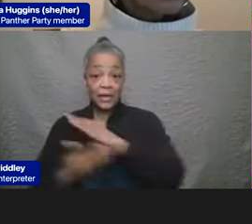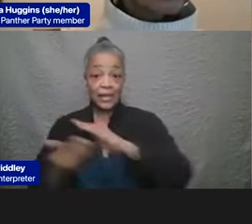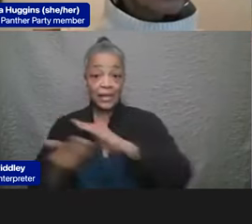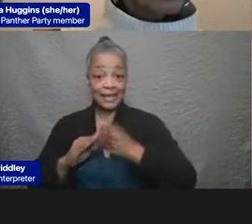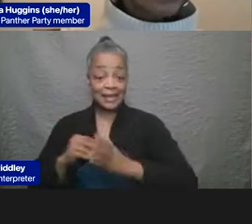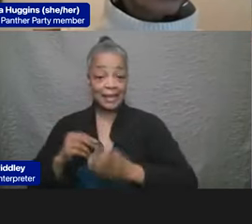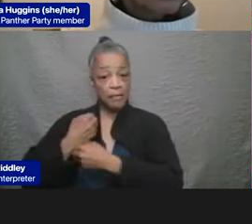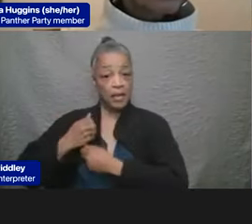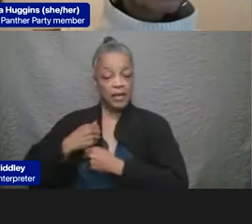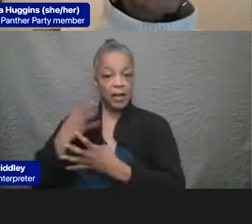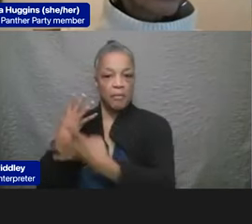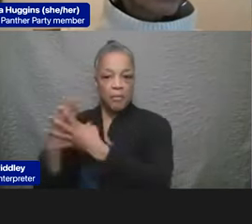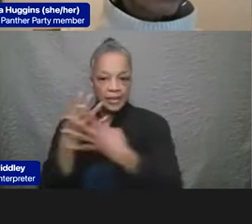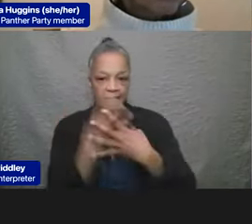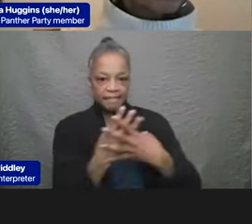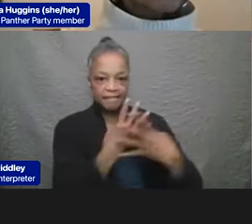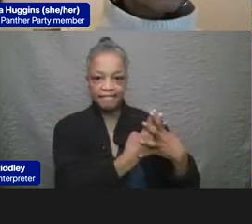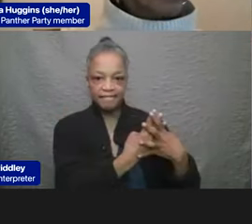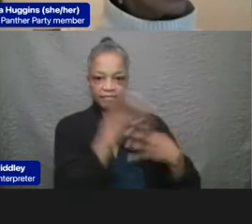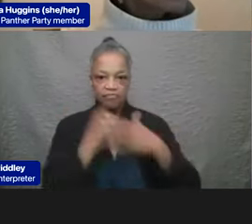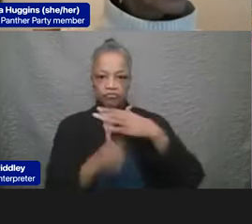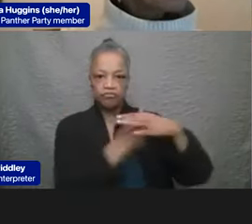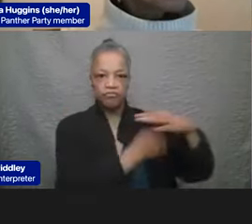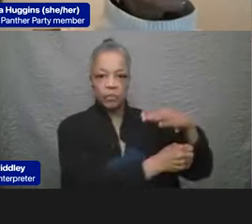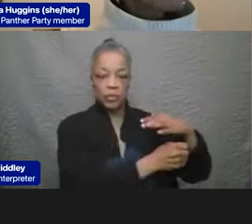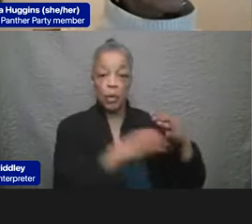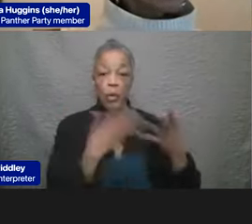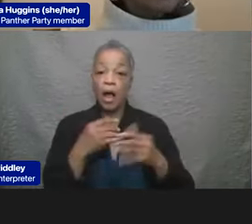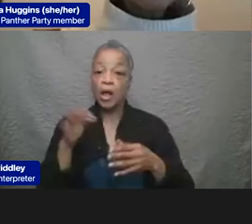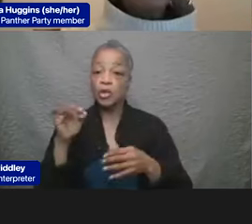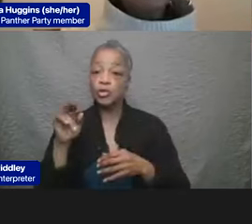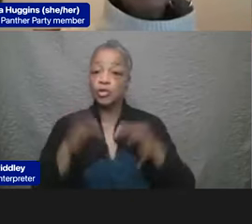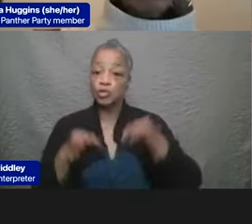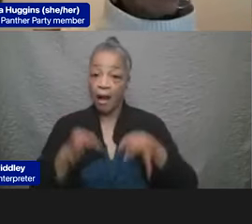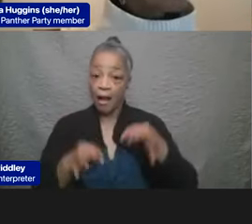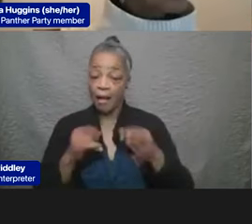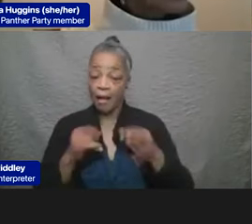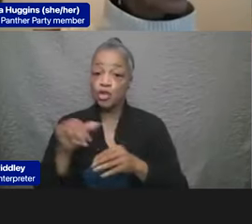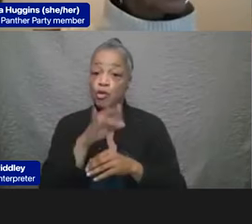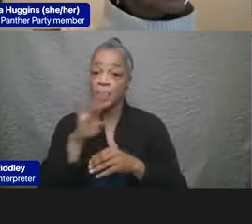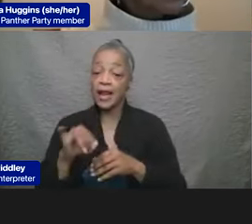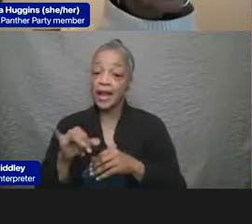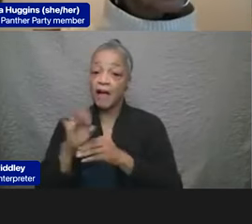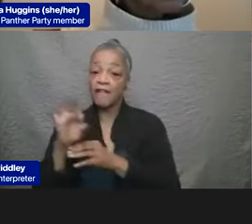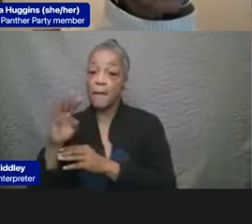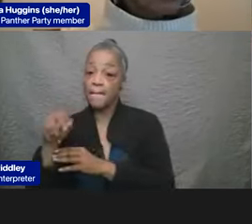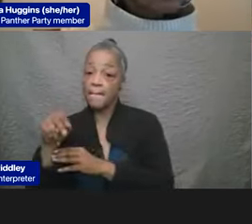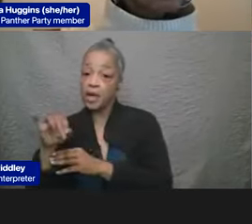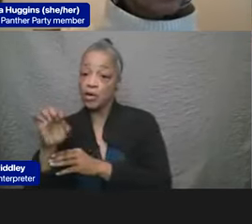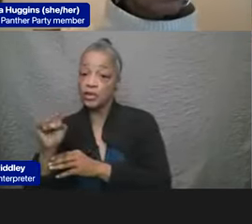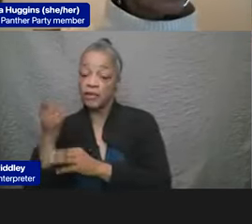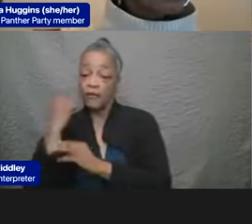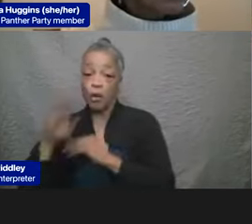military prisons and jails. We want trials by a jury of peers for all persons charged with